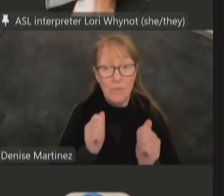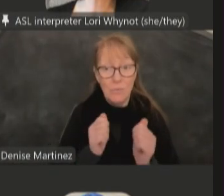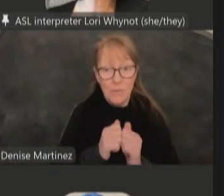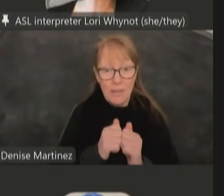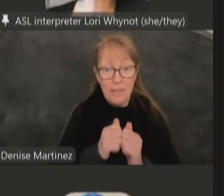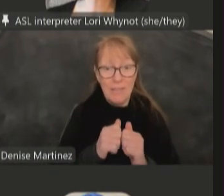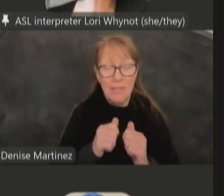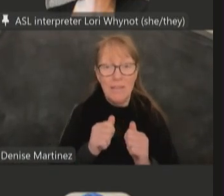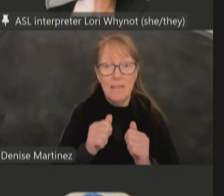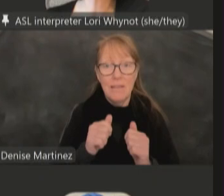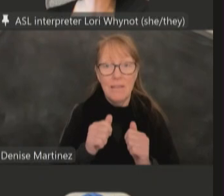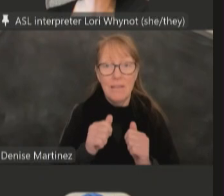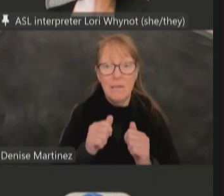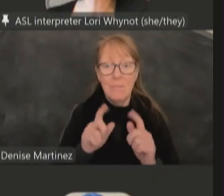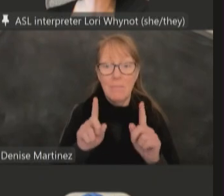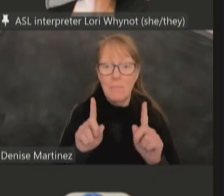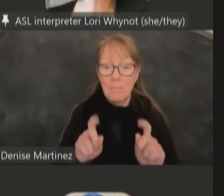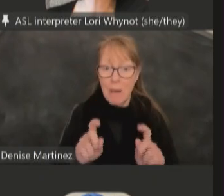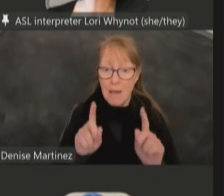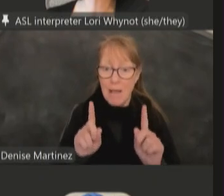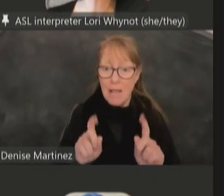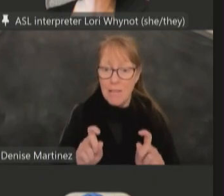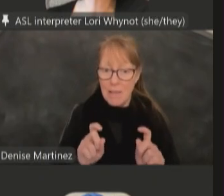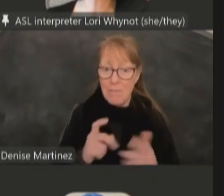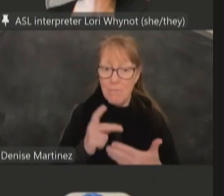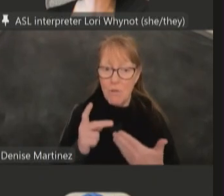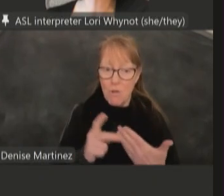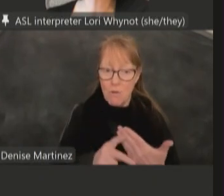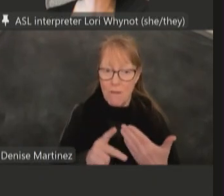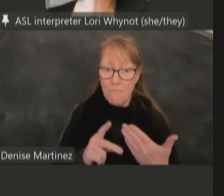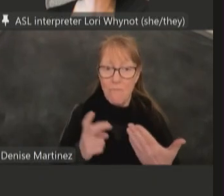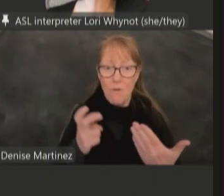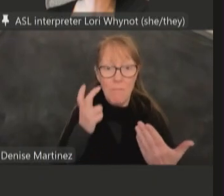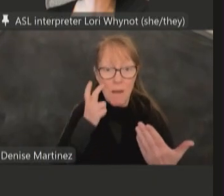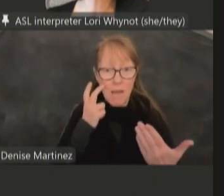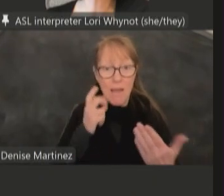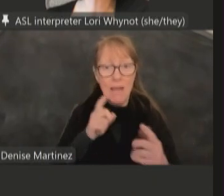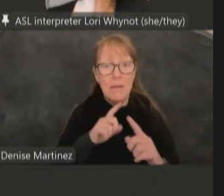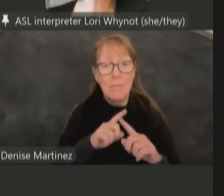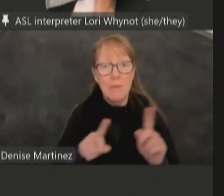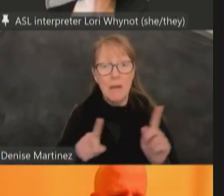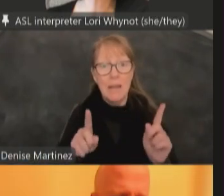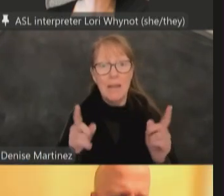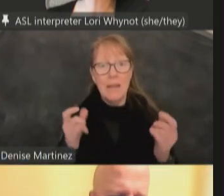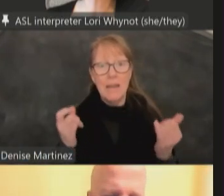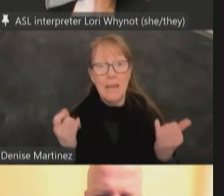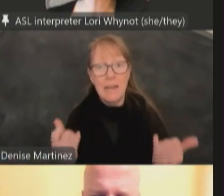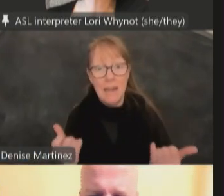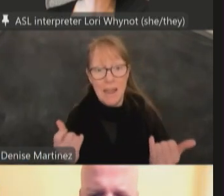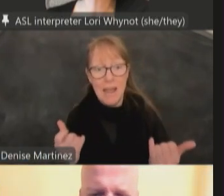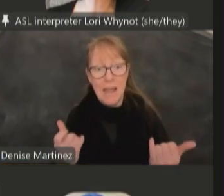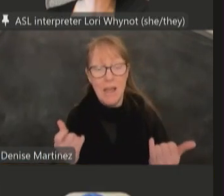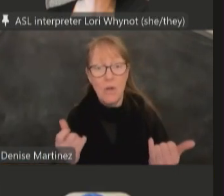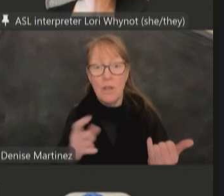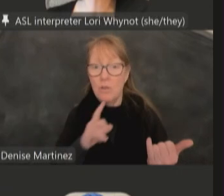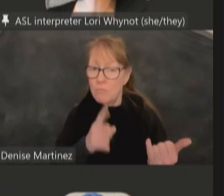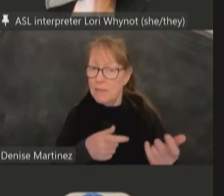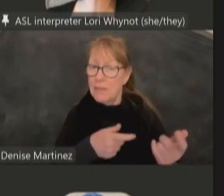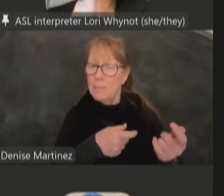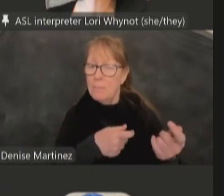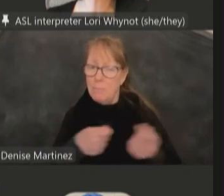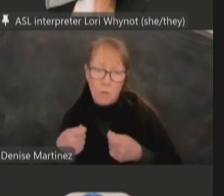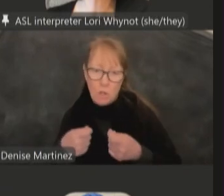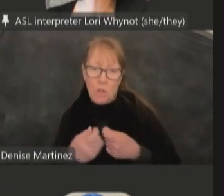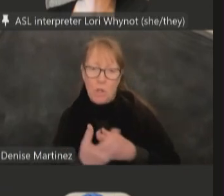pilot programs to the blind, but now it's really whole the disability community.